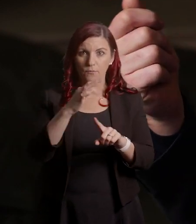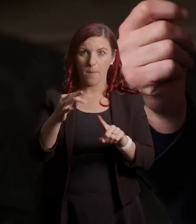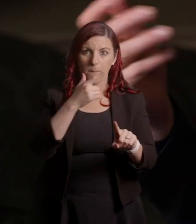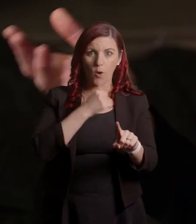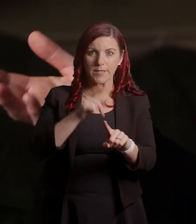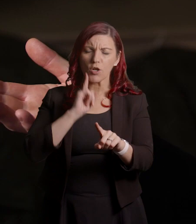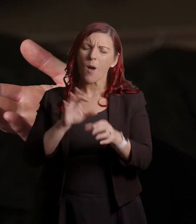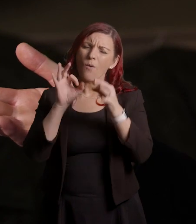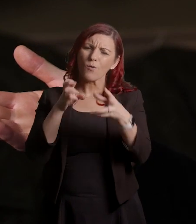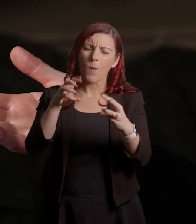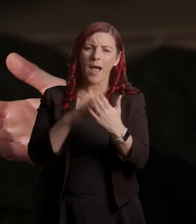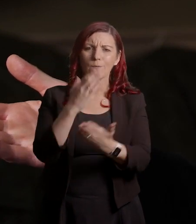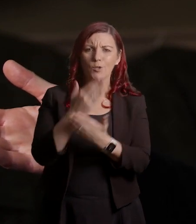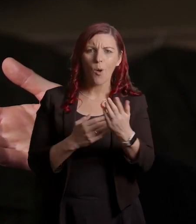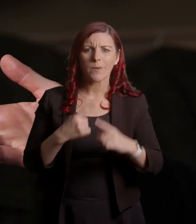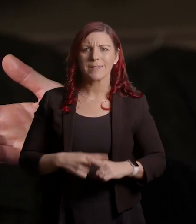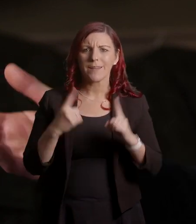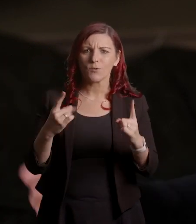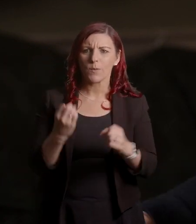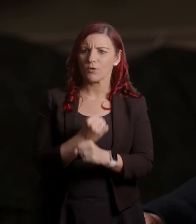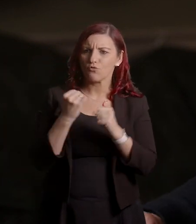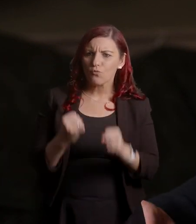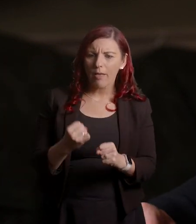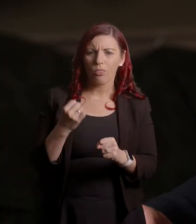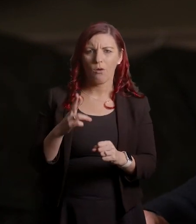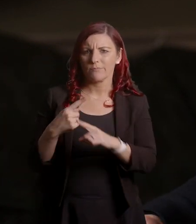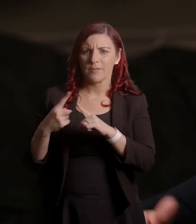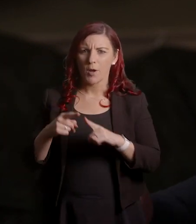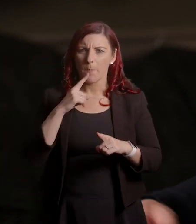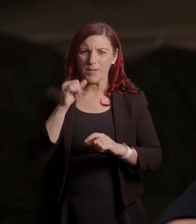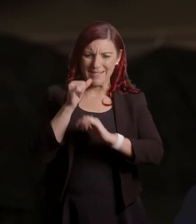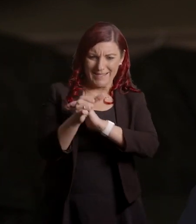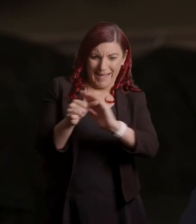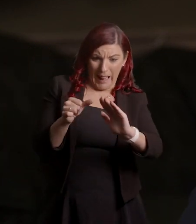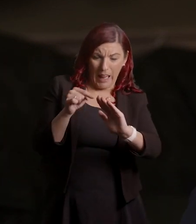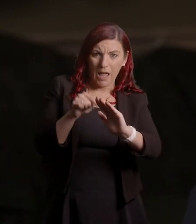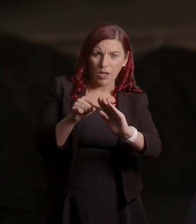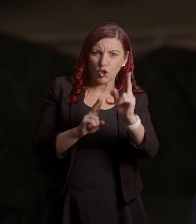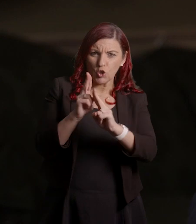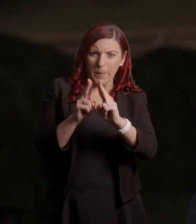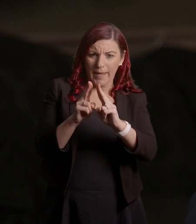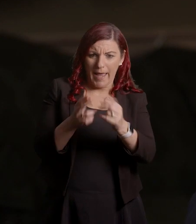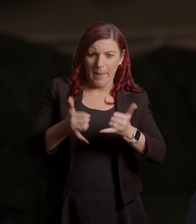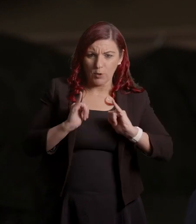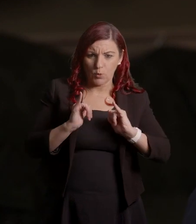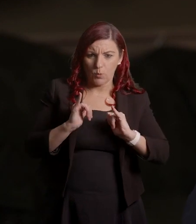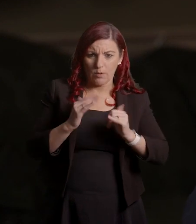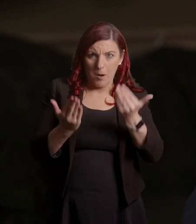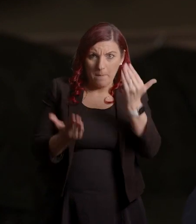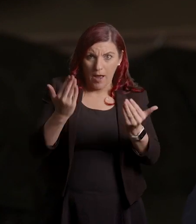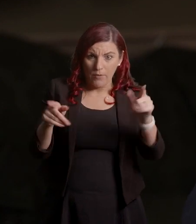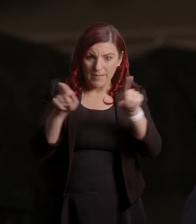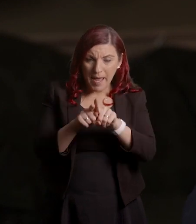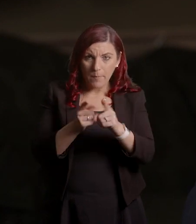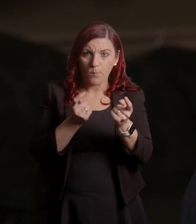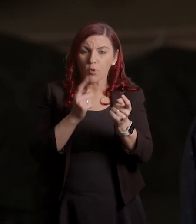boy and a girl. Obviously there's going to be differences in strength or otherwise, but skill shouldn't be a factor. Skill should be the same. We should treat